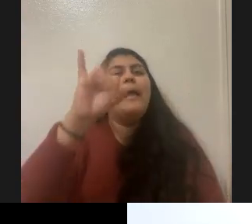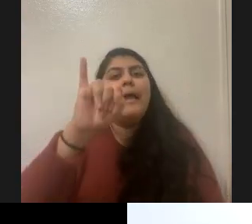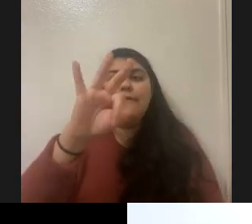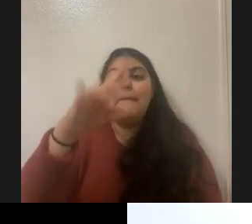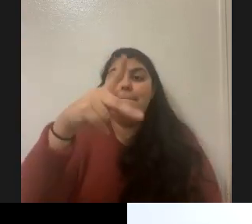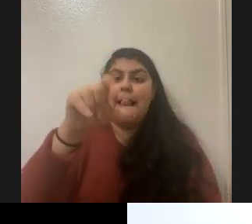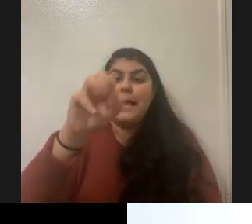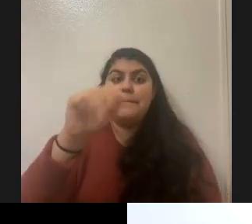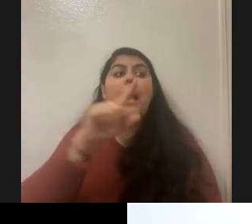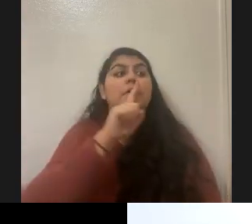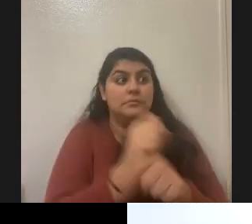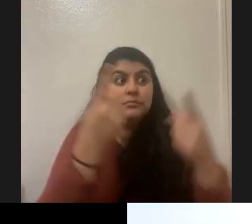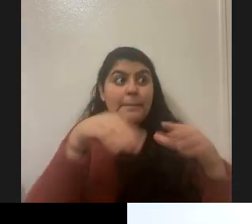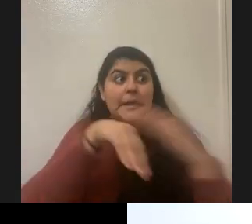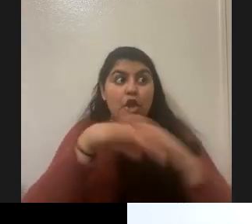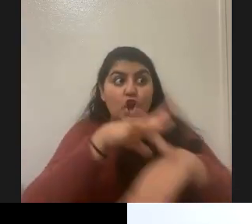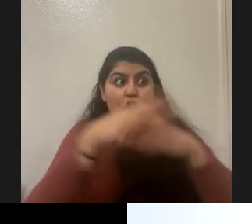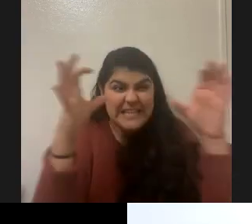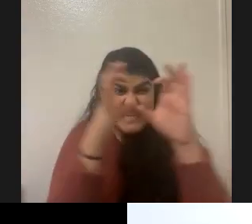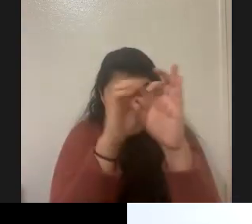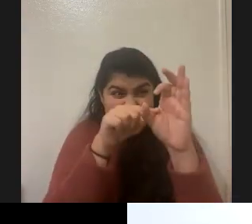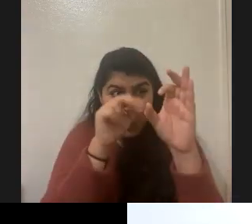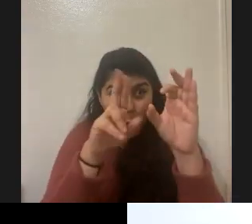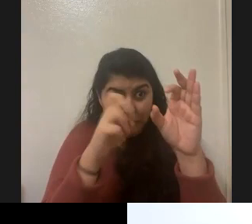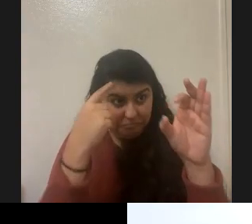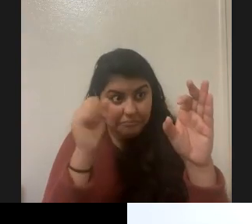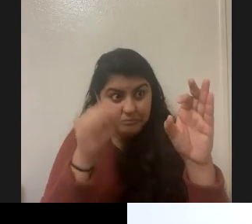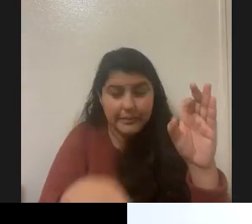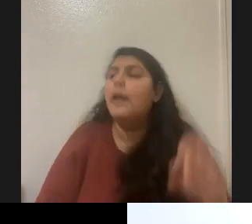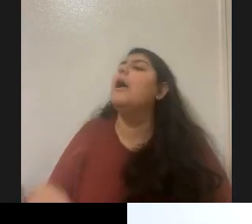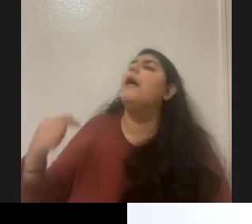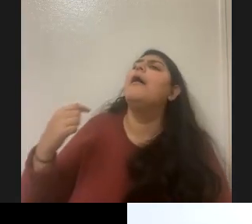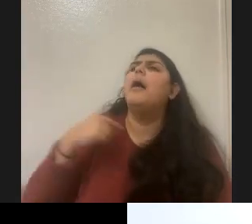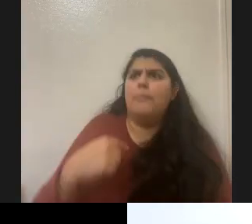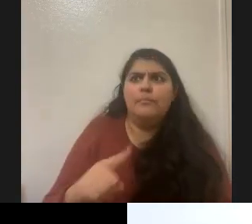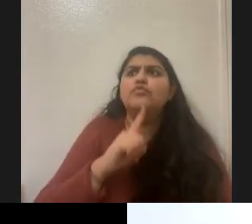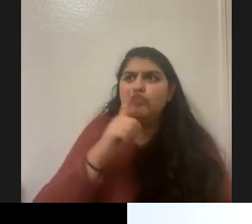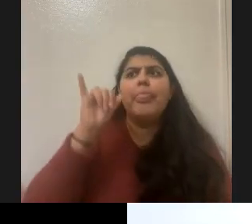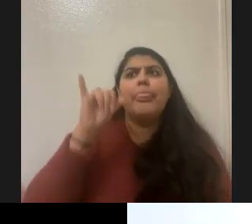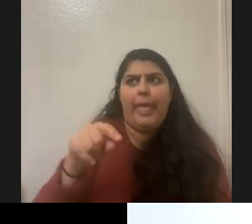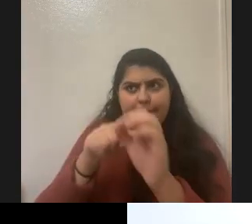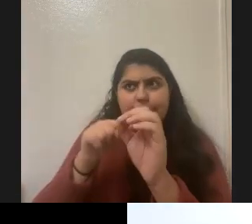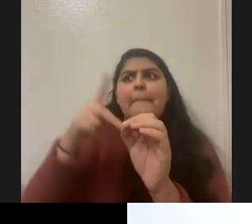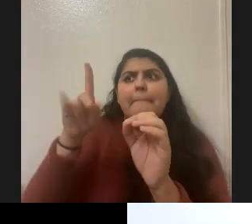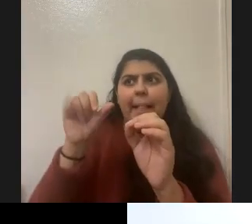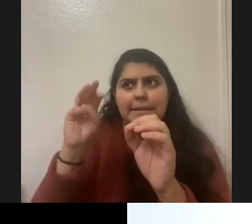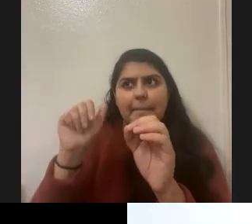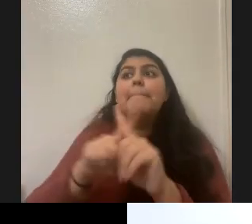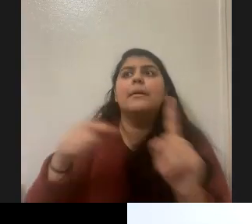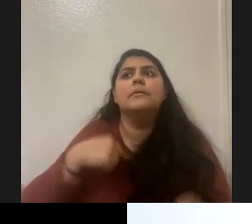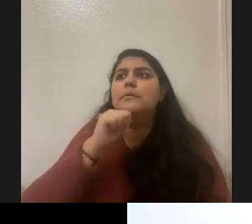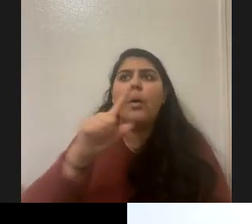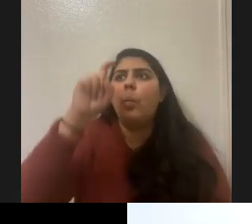in the core? Yeah, I actually think that's a, I pretty sure that is a plasma, but I'm not entirely